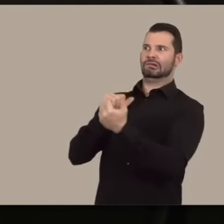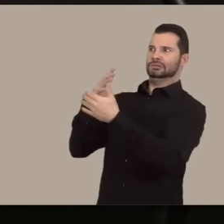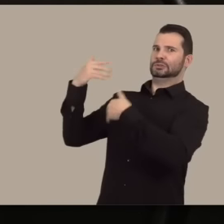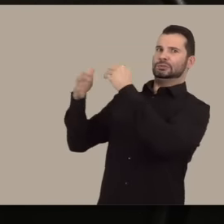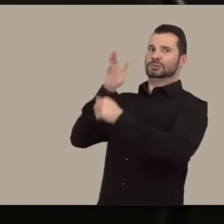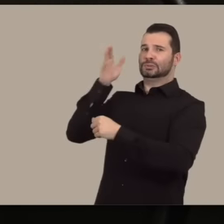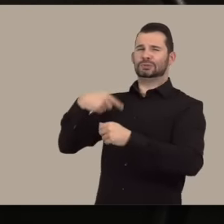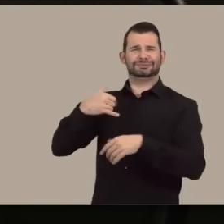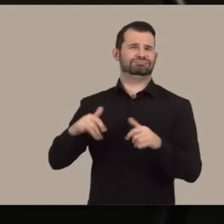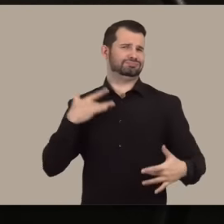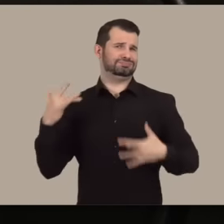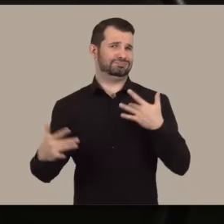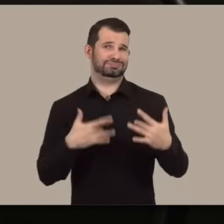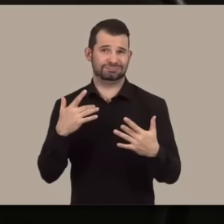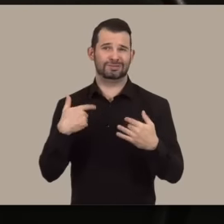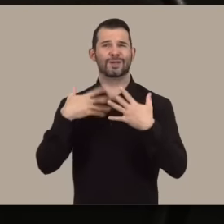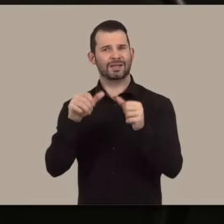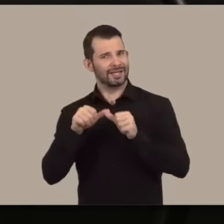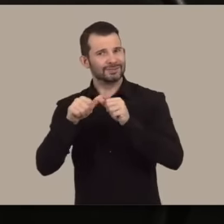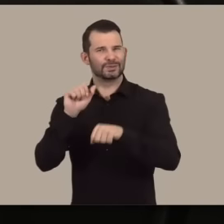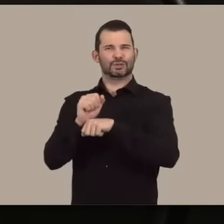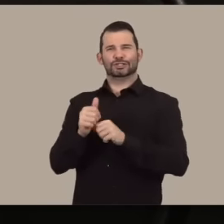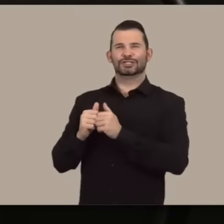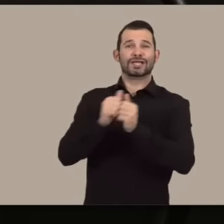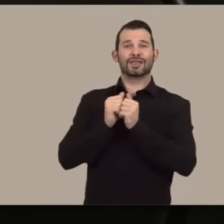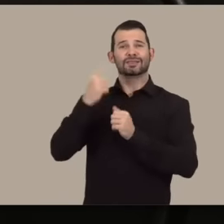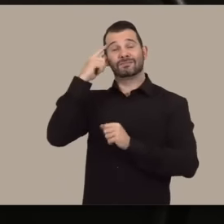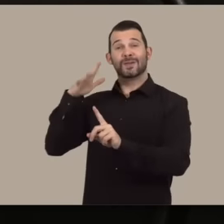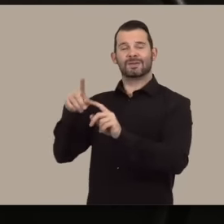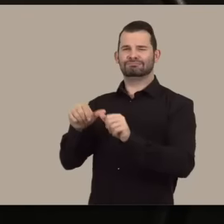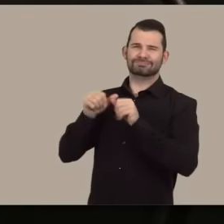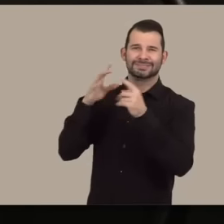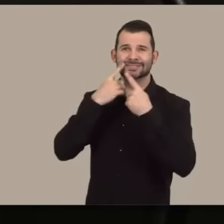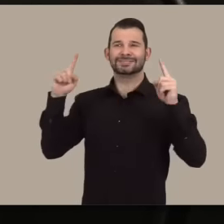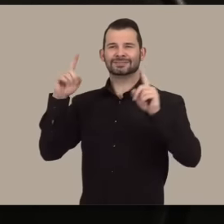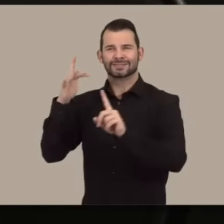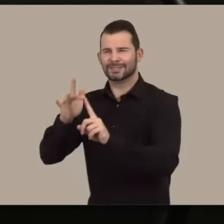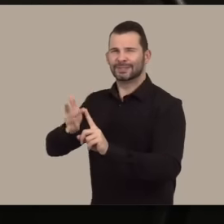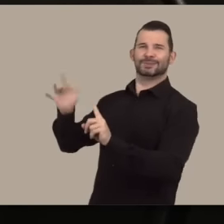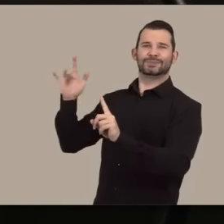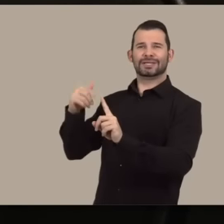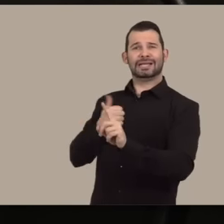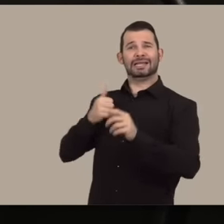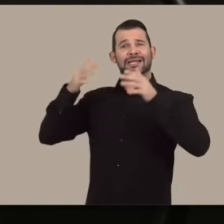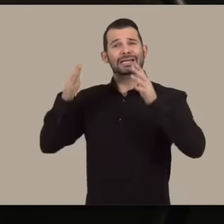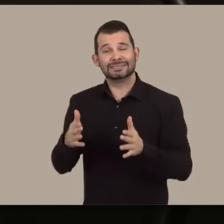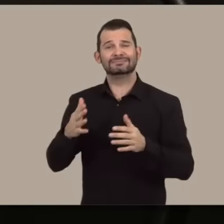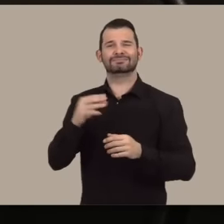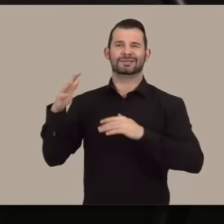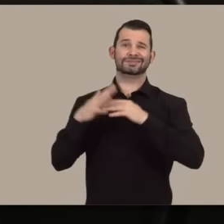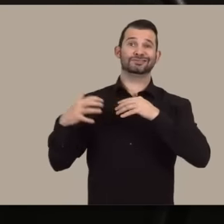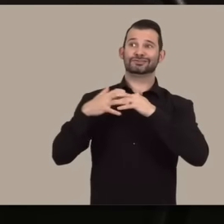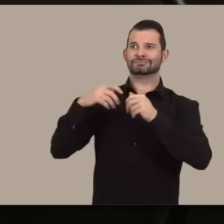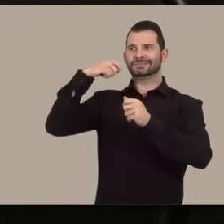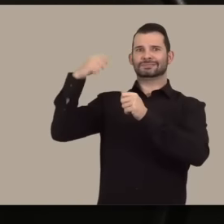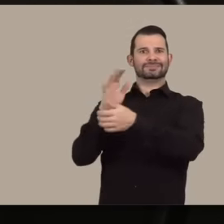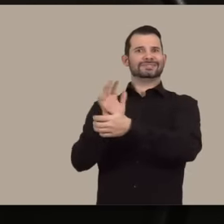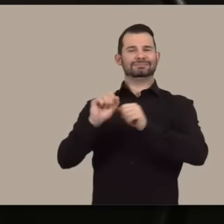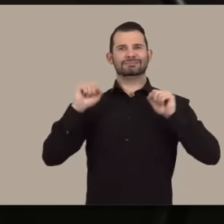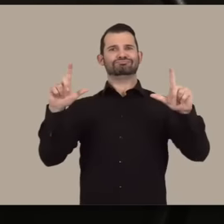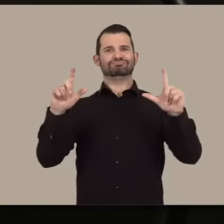we're excited. We want to continue working together for the continued success and brilliance of Canadian and